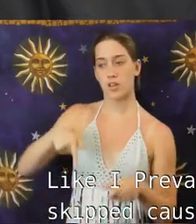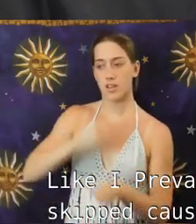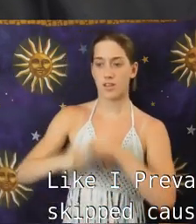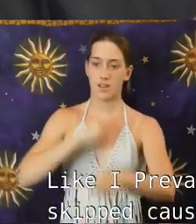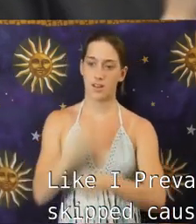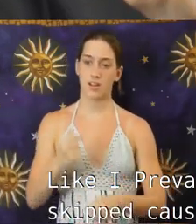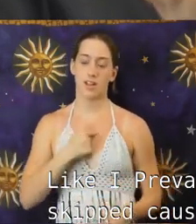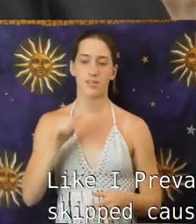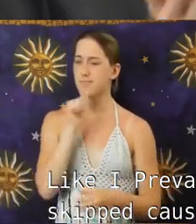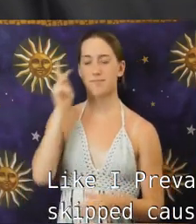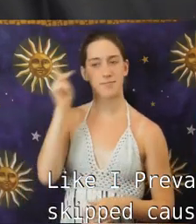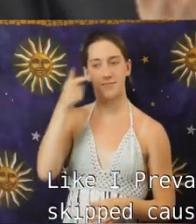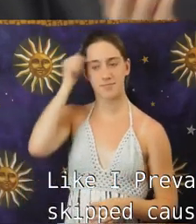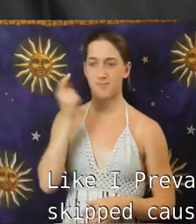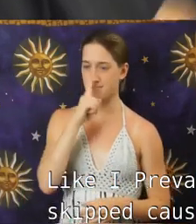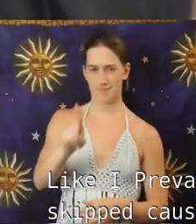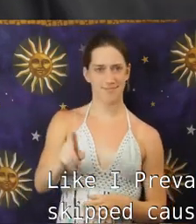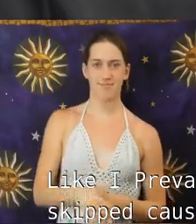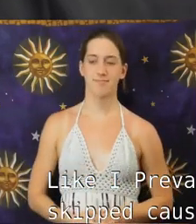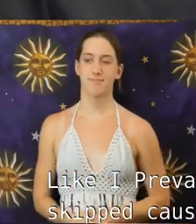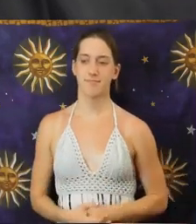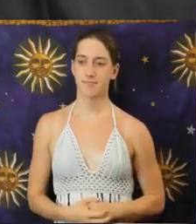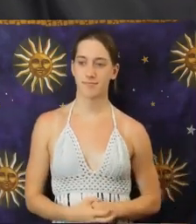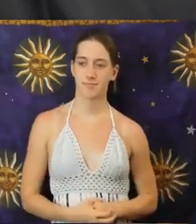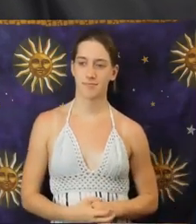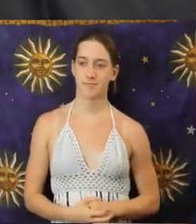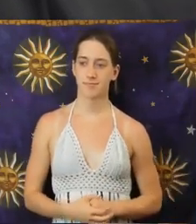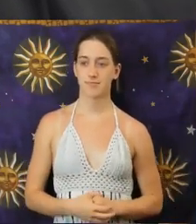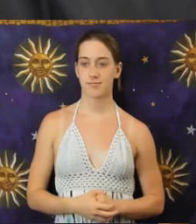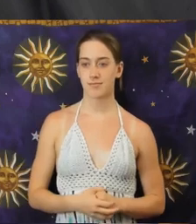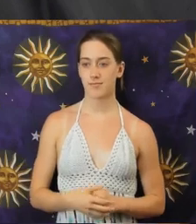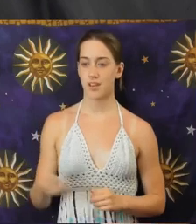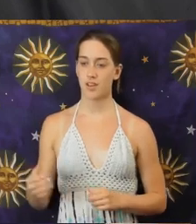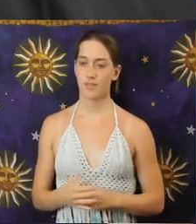skipped because I saw them at Warped Tour, and they were okay.